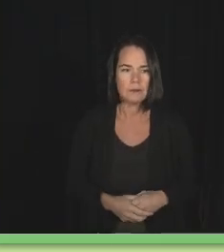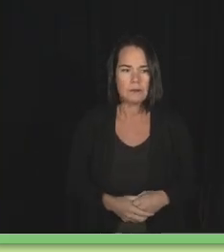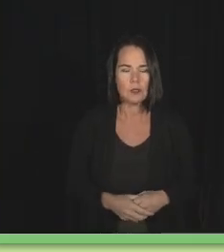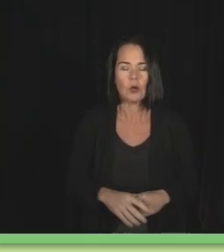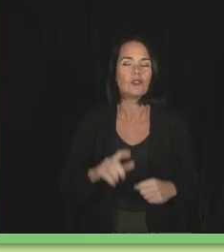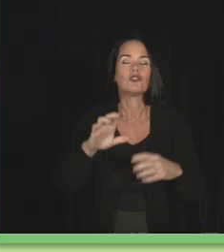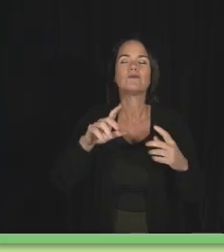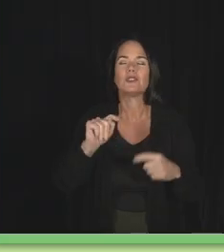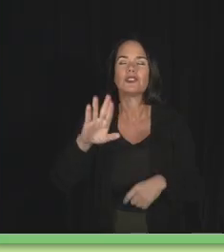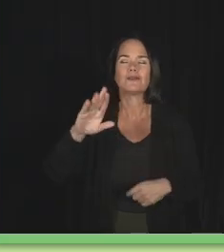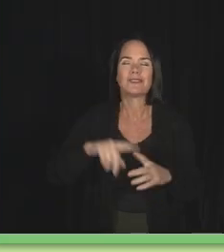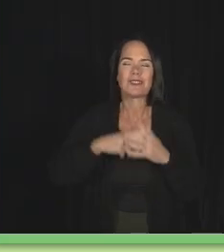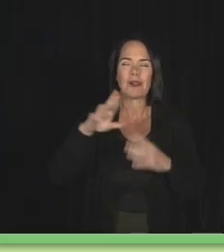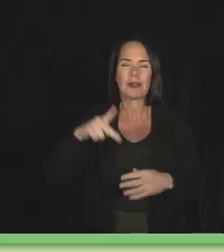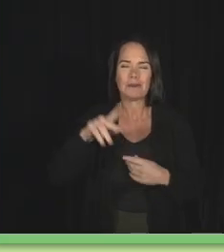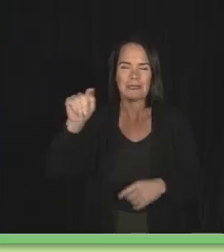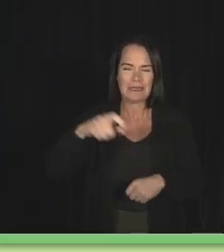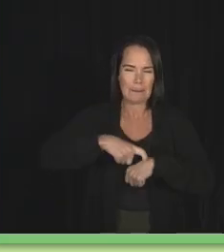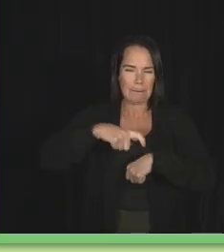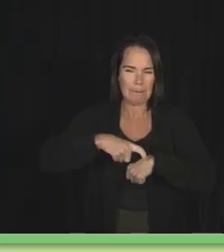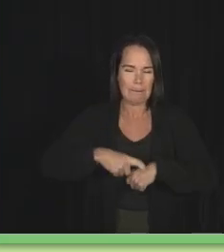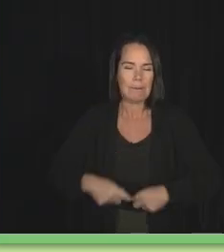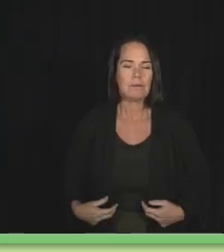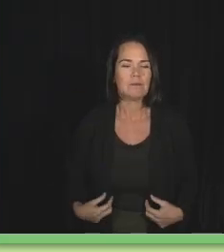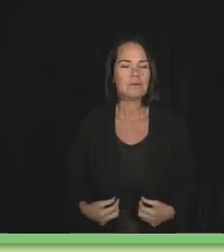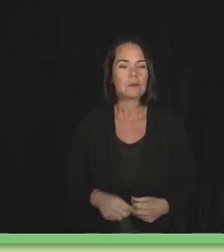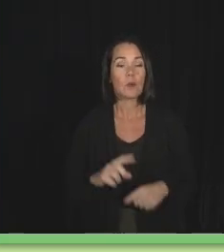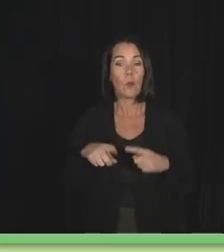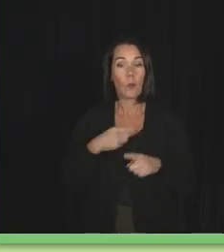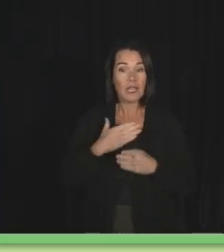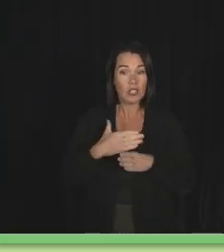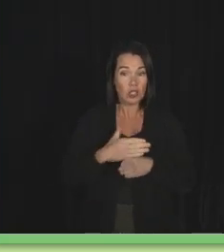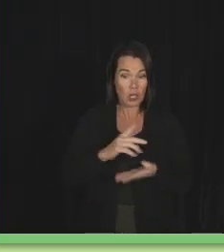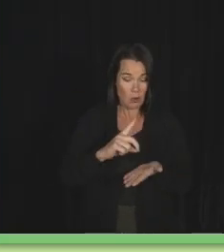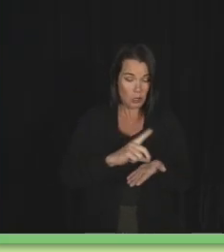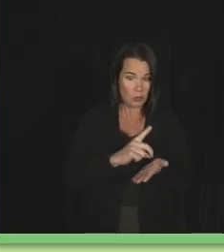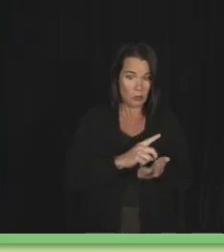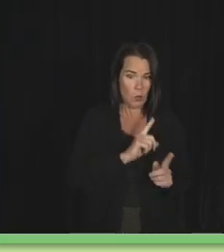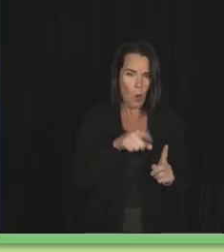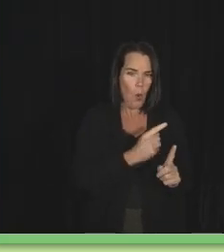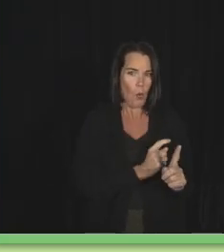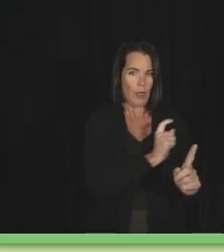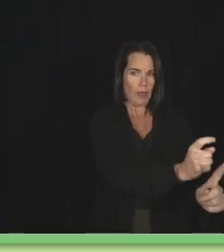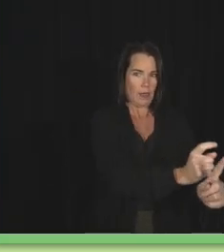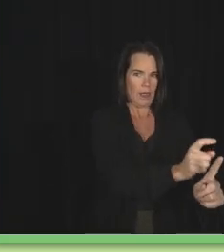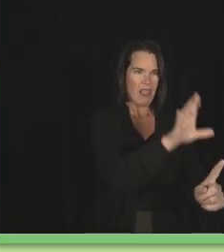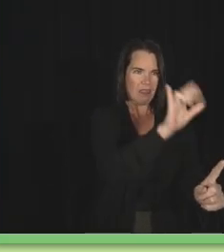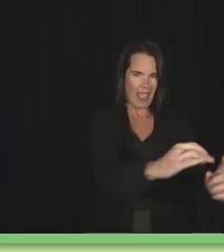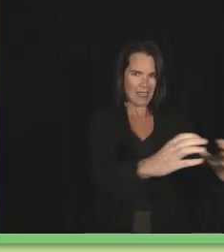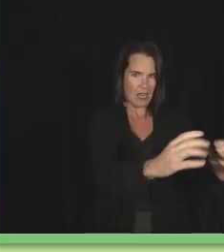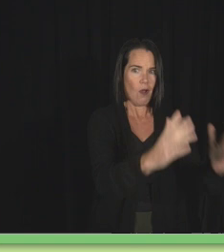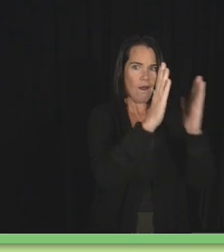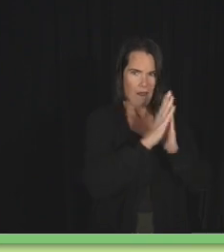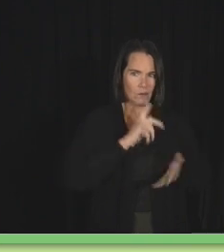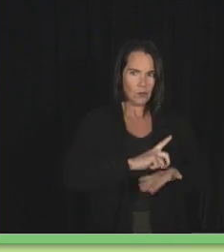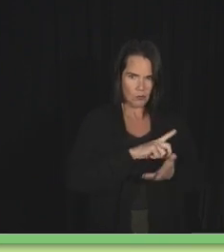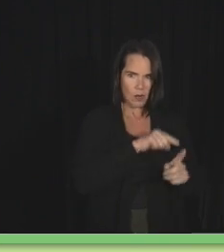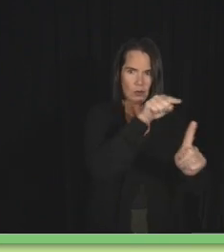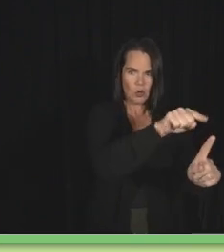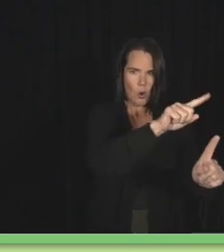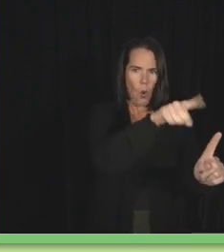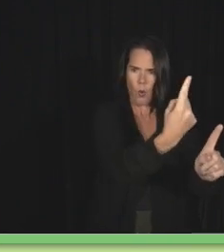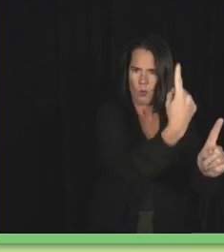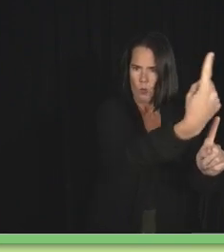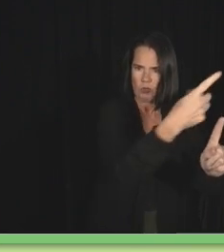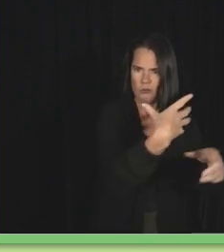When sharing directories and files, only the container requesting the directory should have access to that.